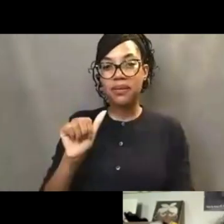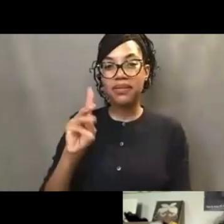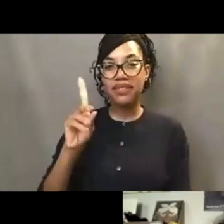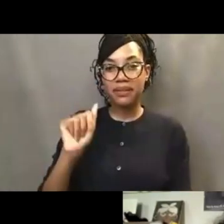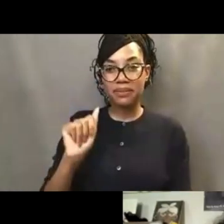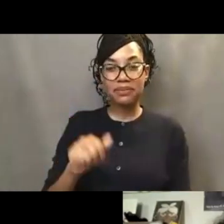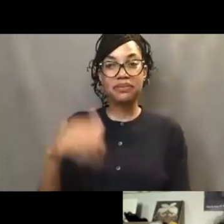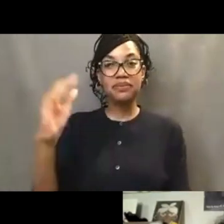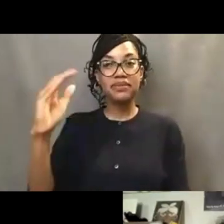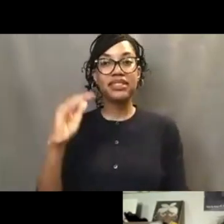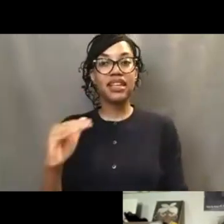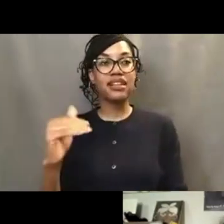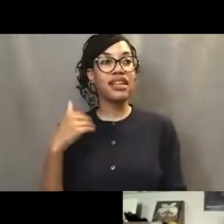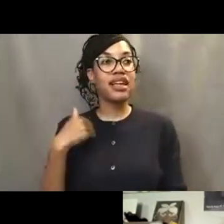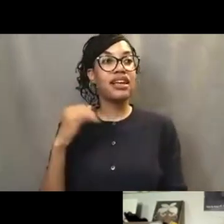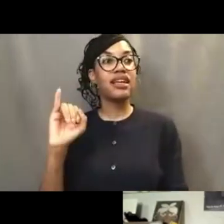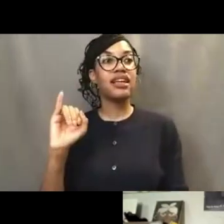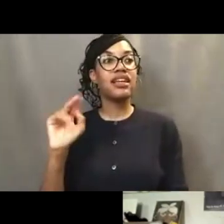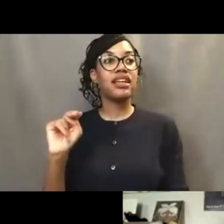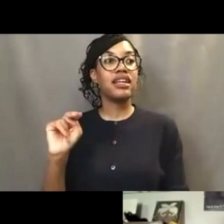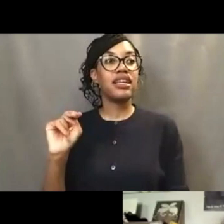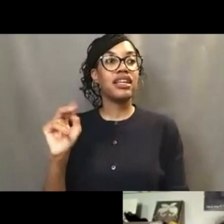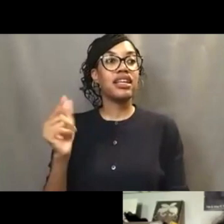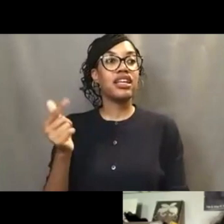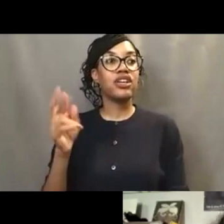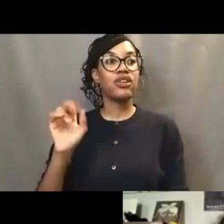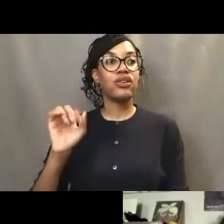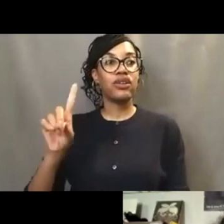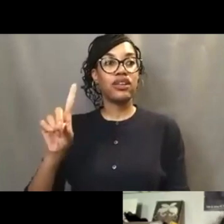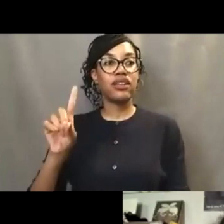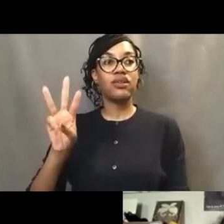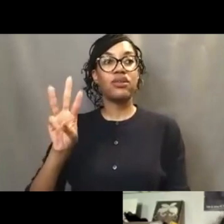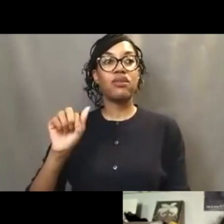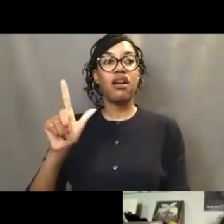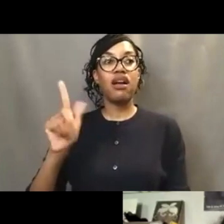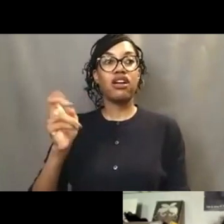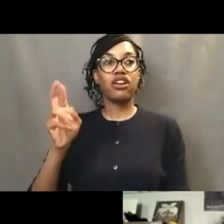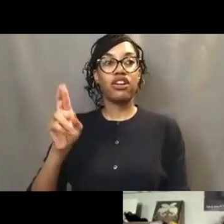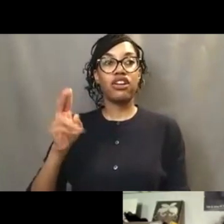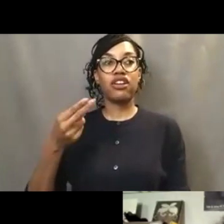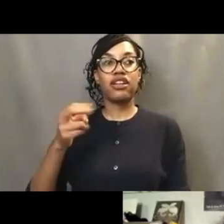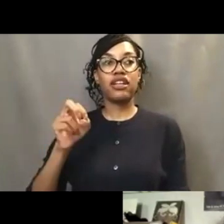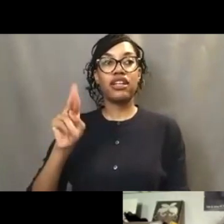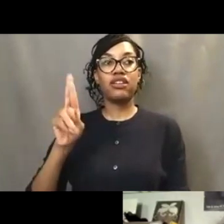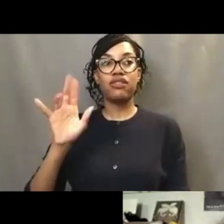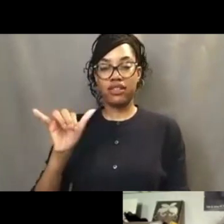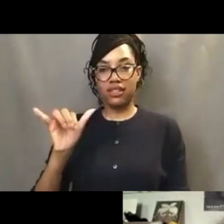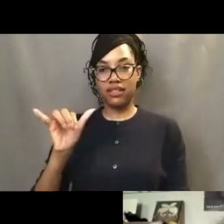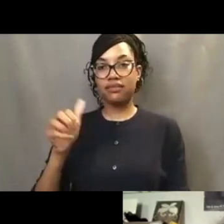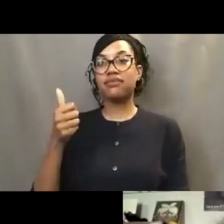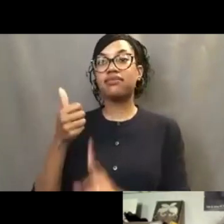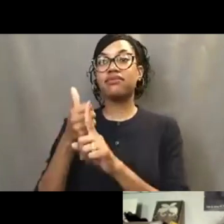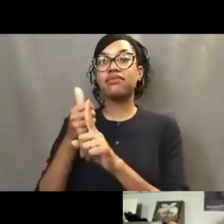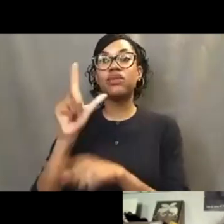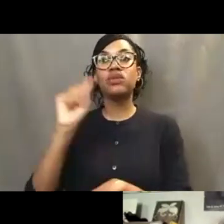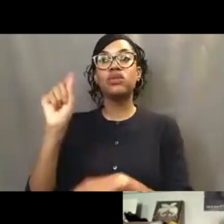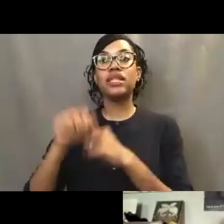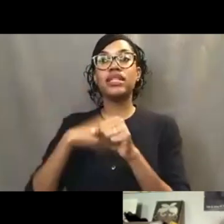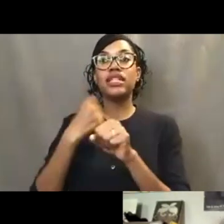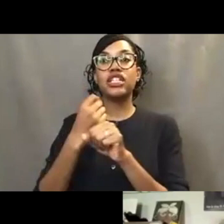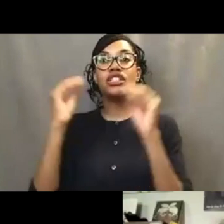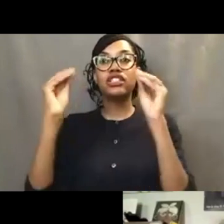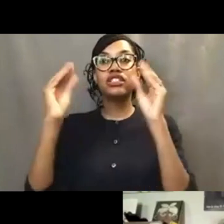Next, we have Ingrid Walker-Henry, who's a 20-year teacher in Milwaukee